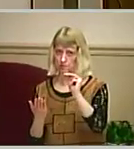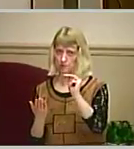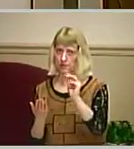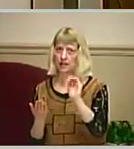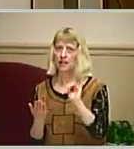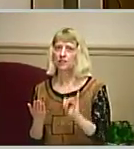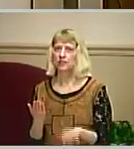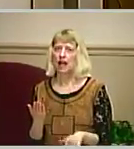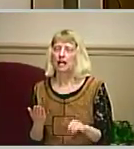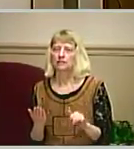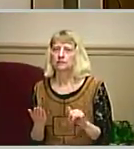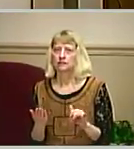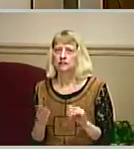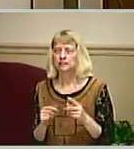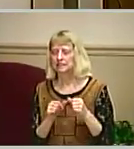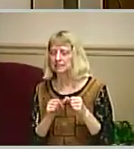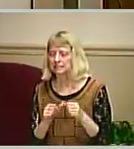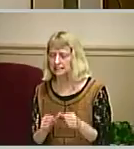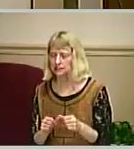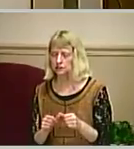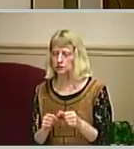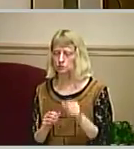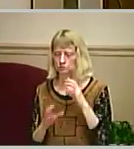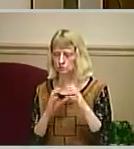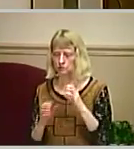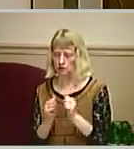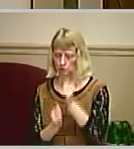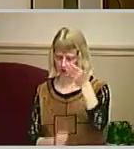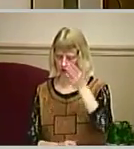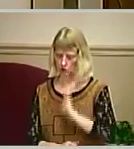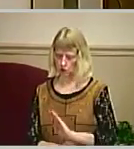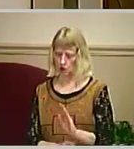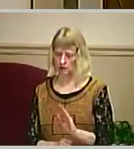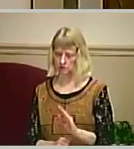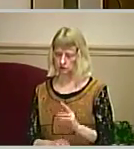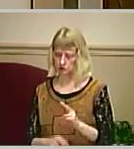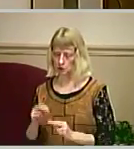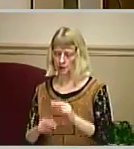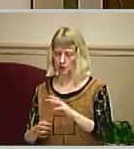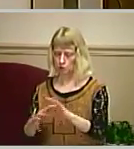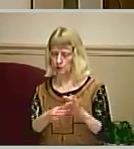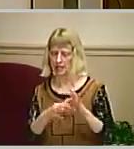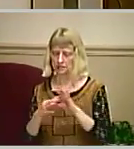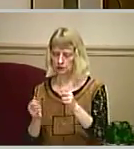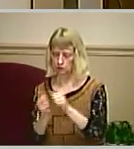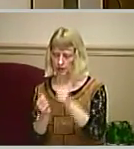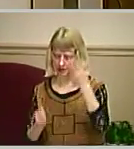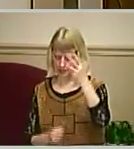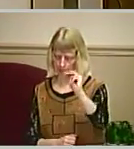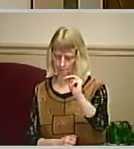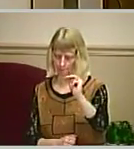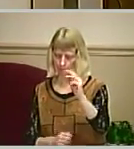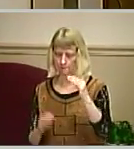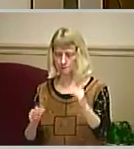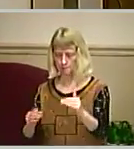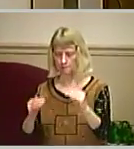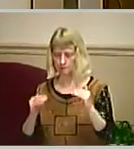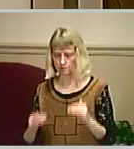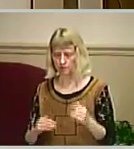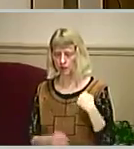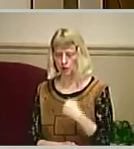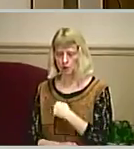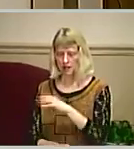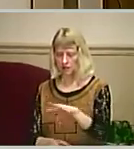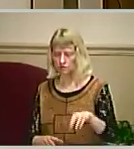that's the concept of continual talking with God to build that relationship with him. Then he tells us that we are to